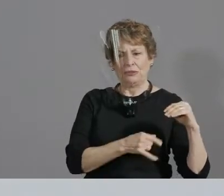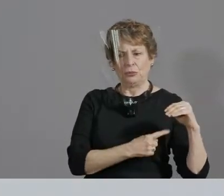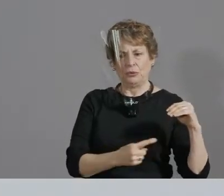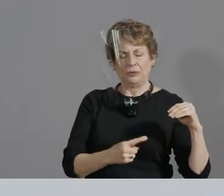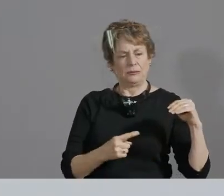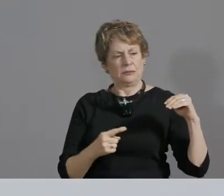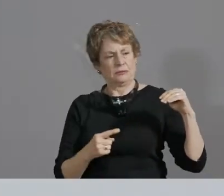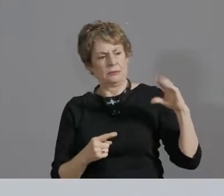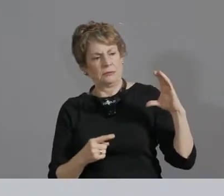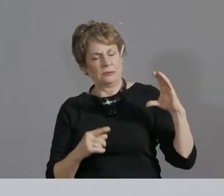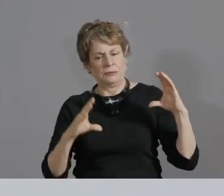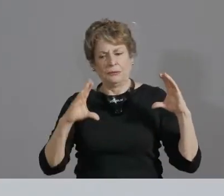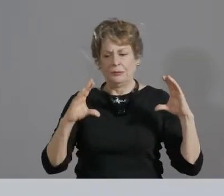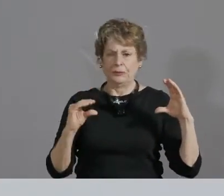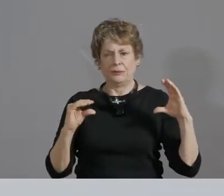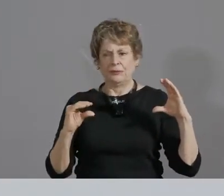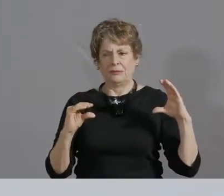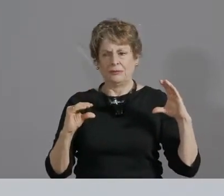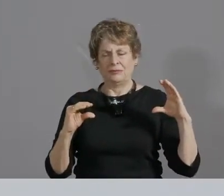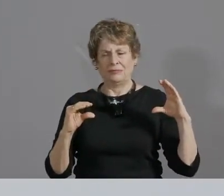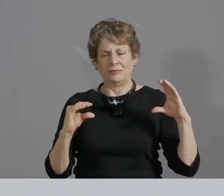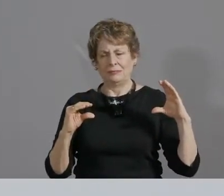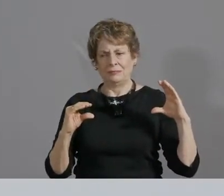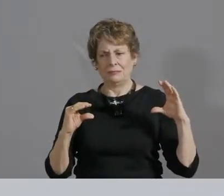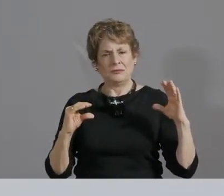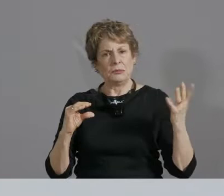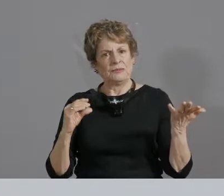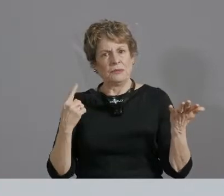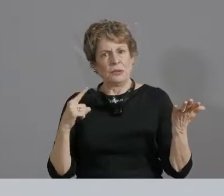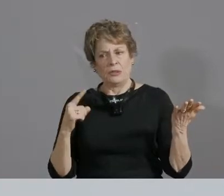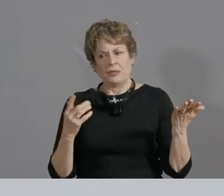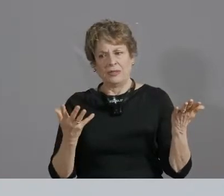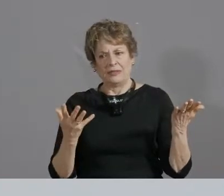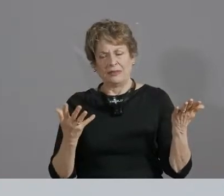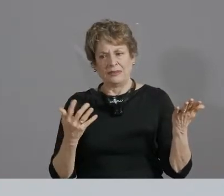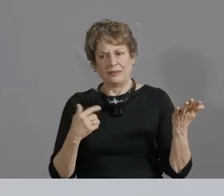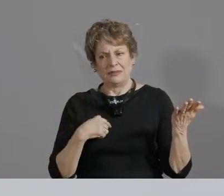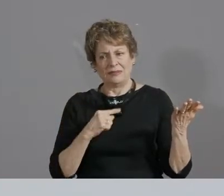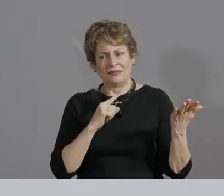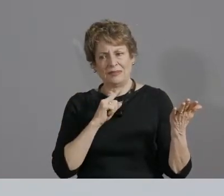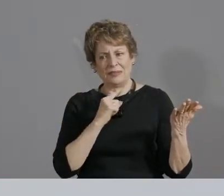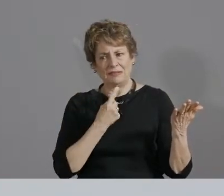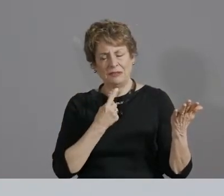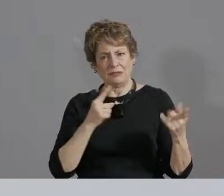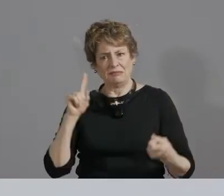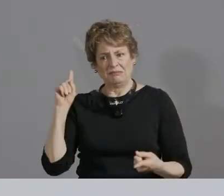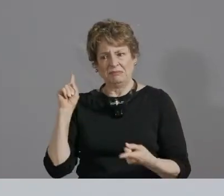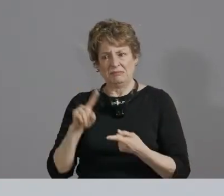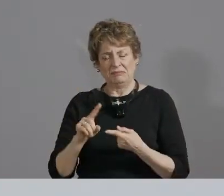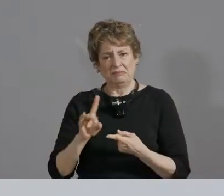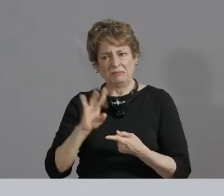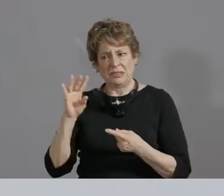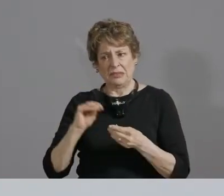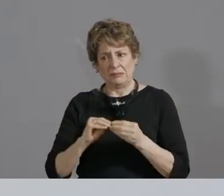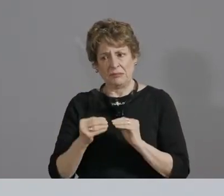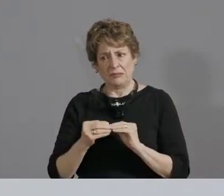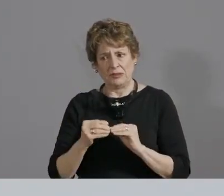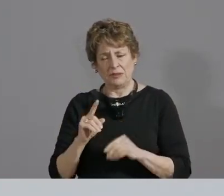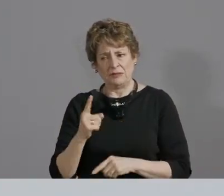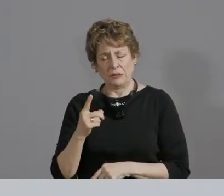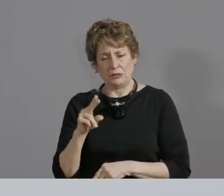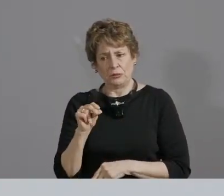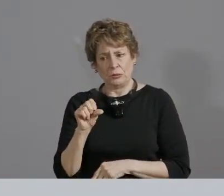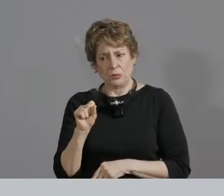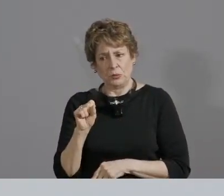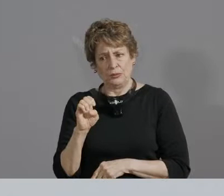a result, we are going to need to severely cut the number of first doses that we're going to be doing. And I wondered if